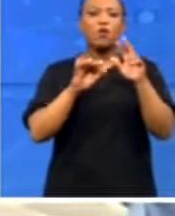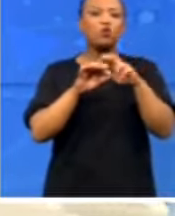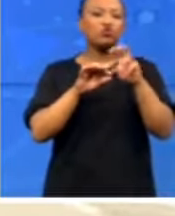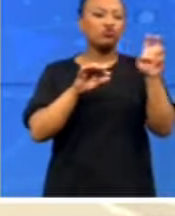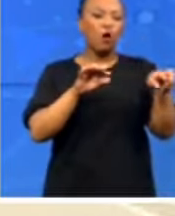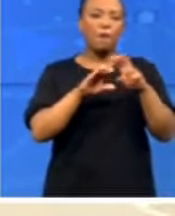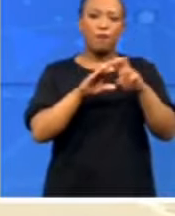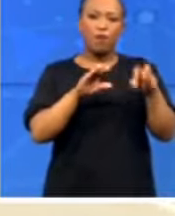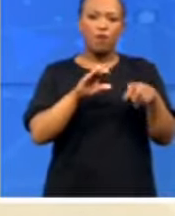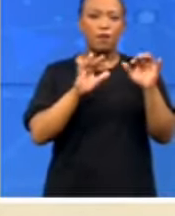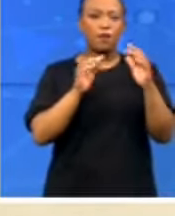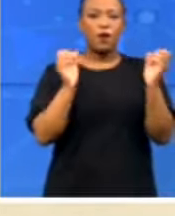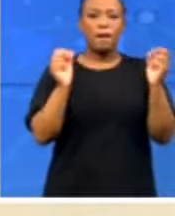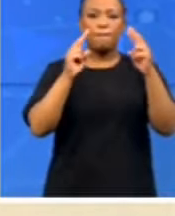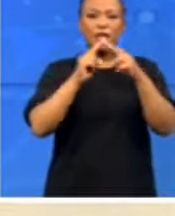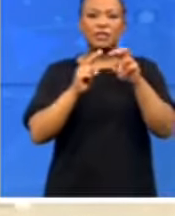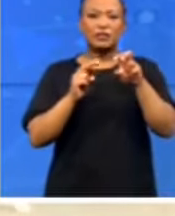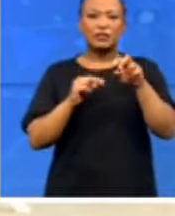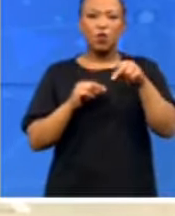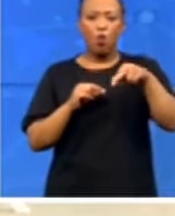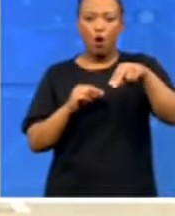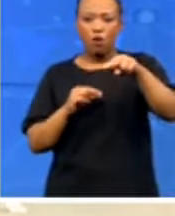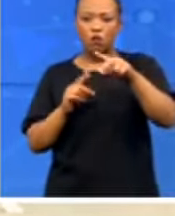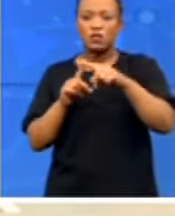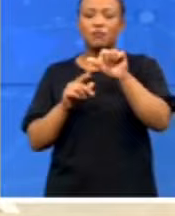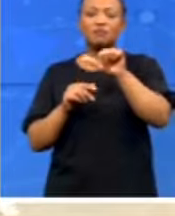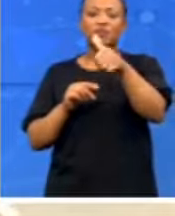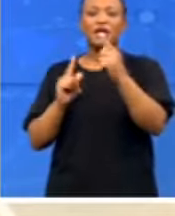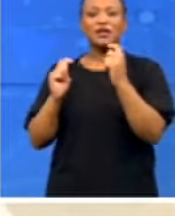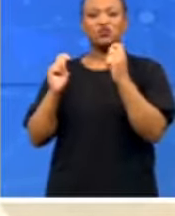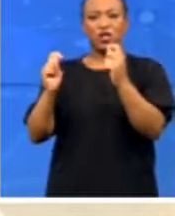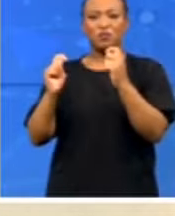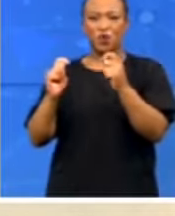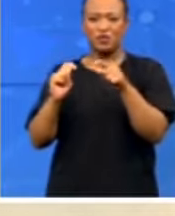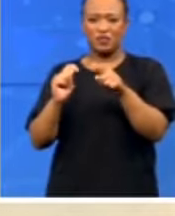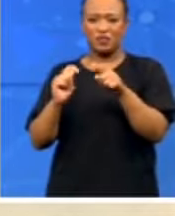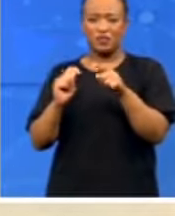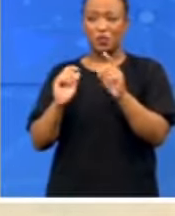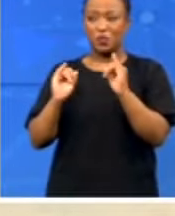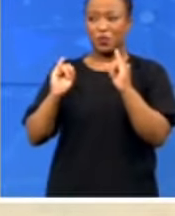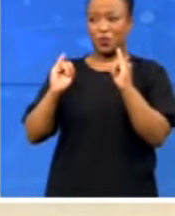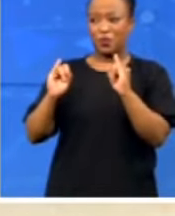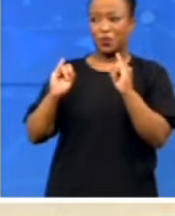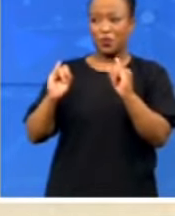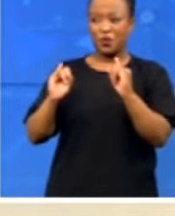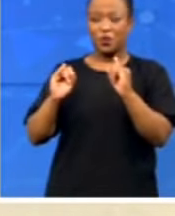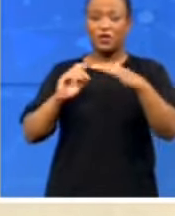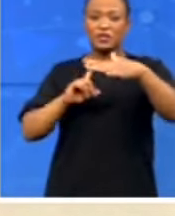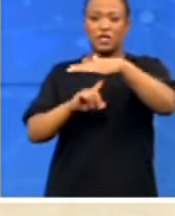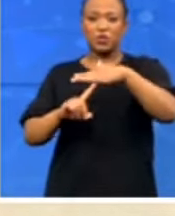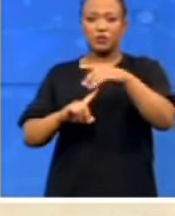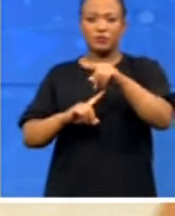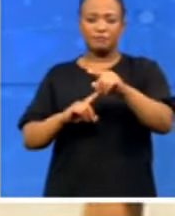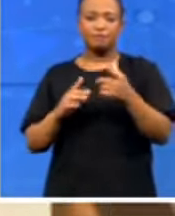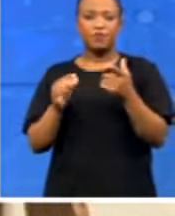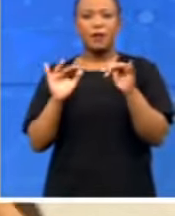take another transport on the other side. So it's a very awkward situation. Elderly people with babies on their back,